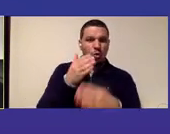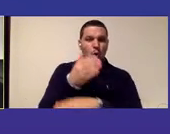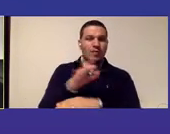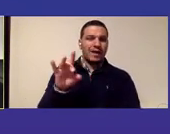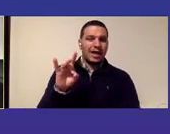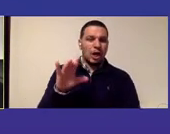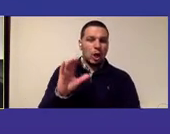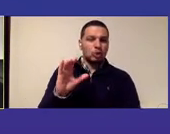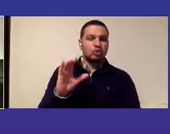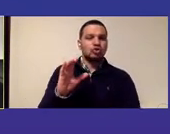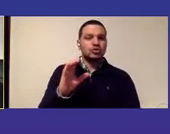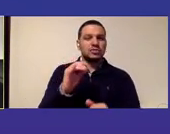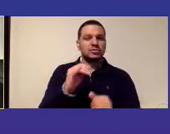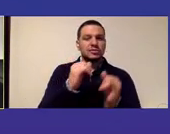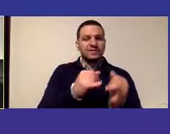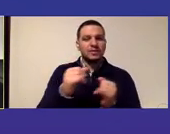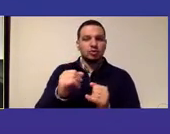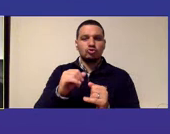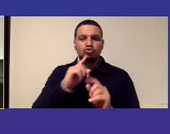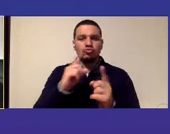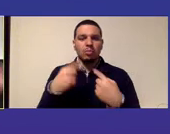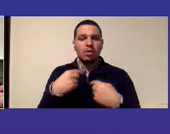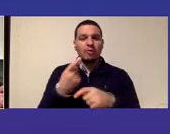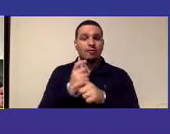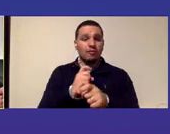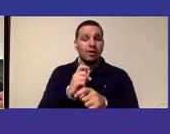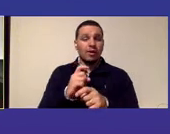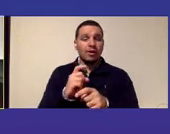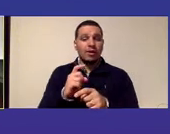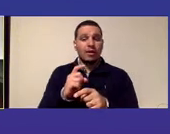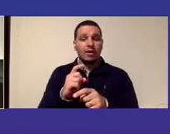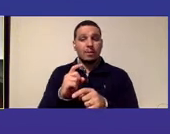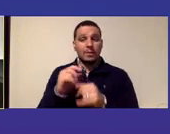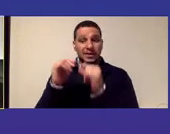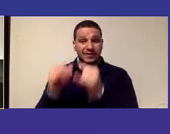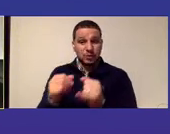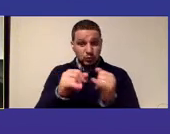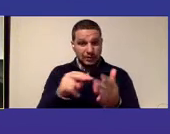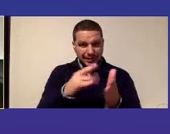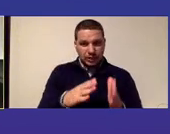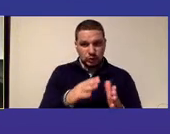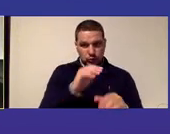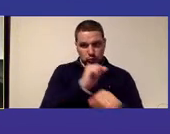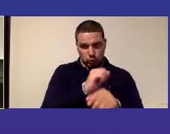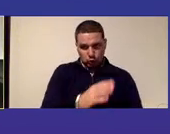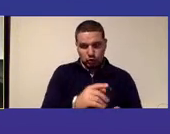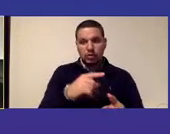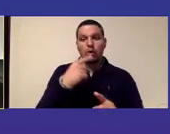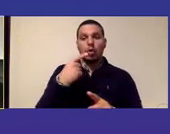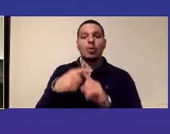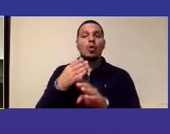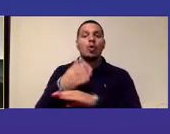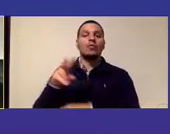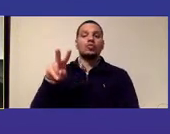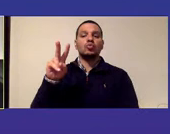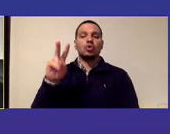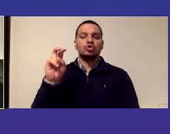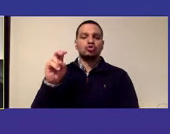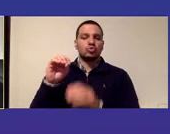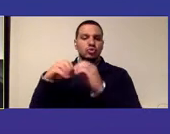800 individual responses from individual dance workers and over 200 from